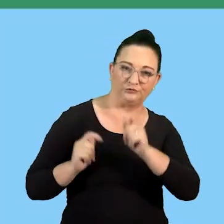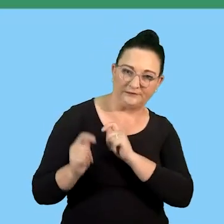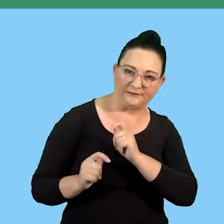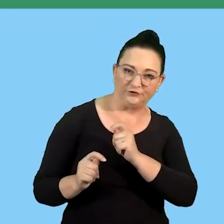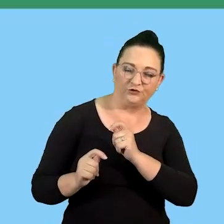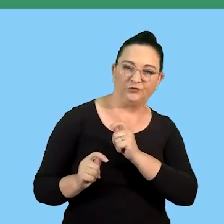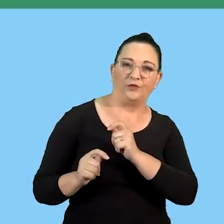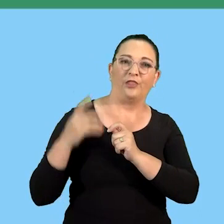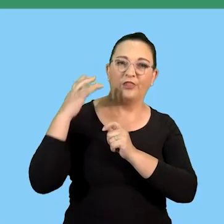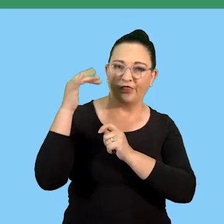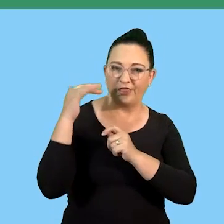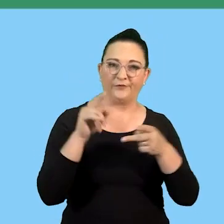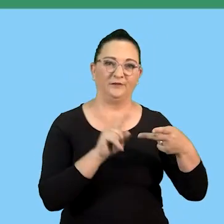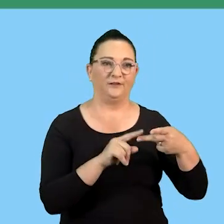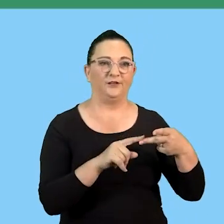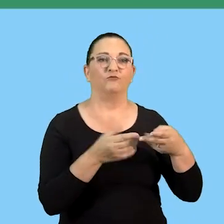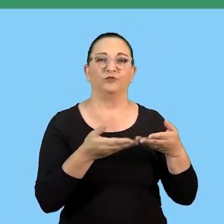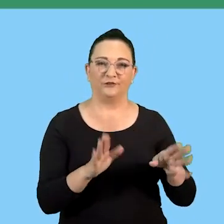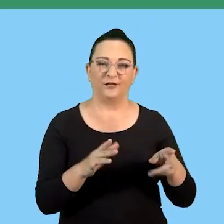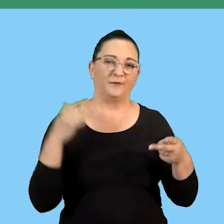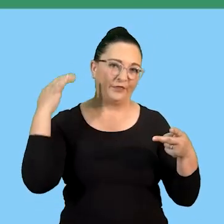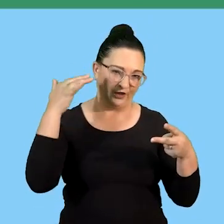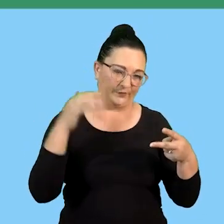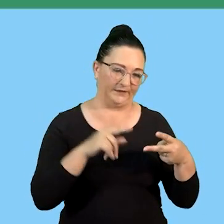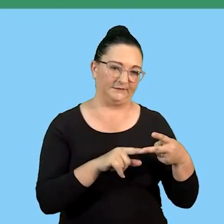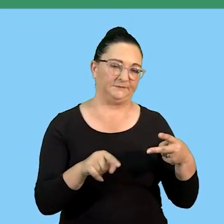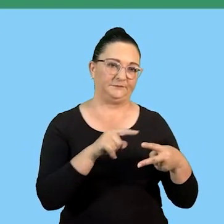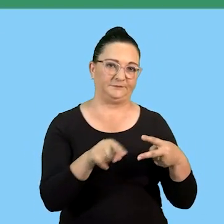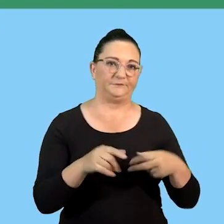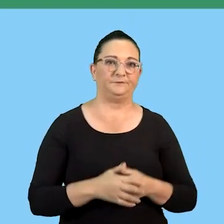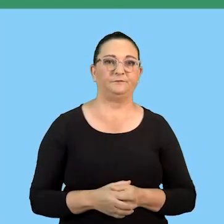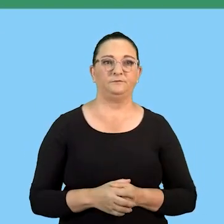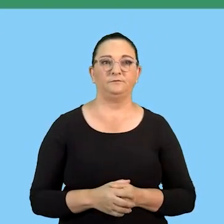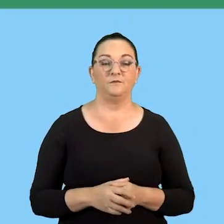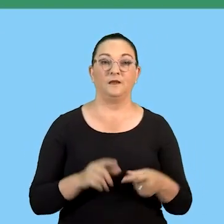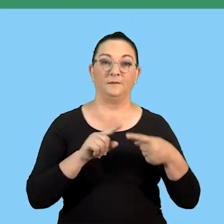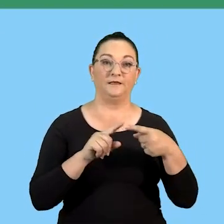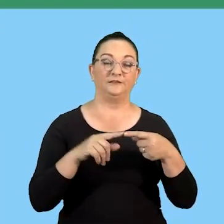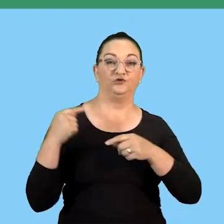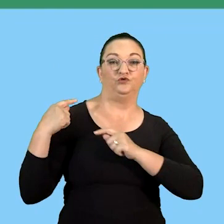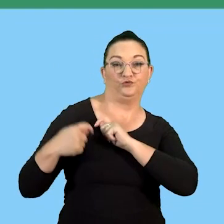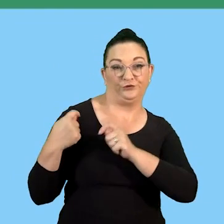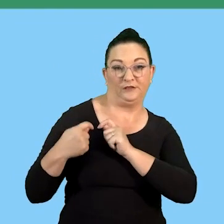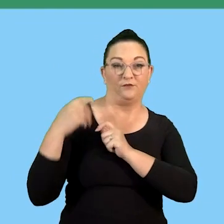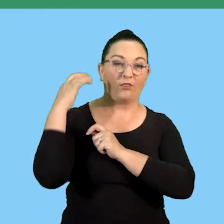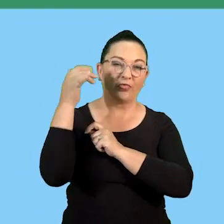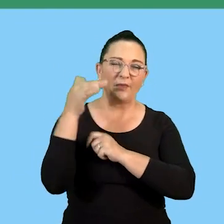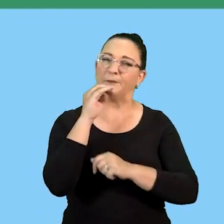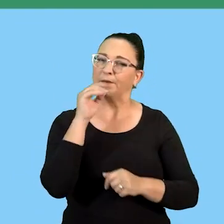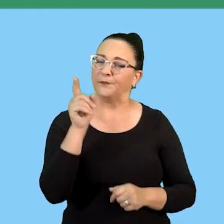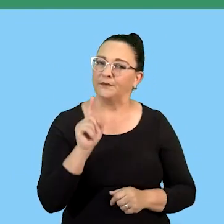we've got the contemporary theory. All right, so with the traditional theory, what does it mean? It